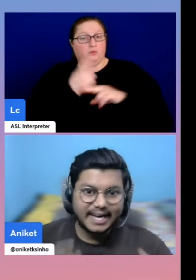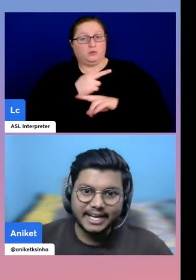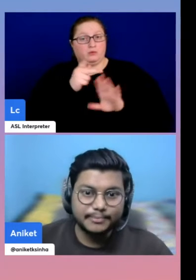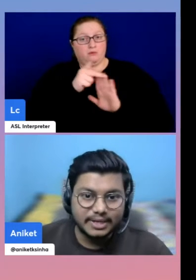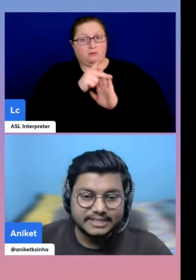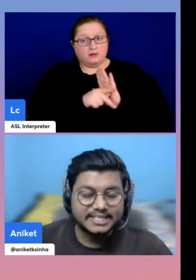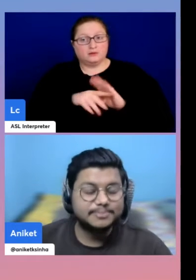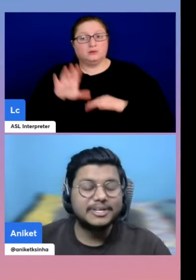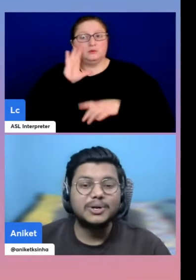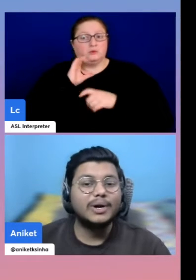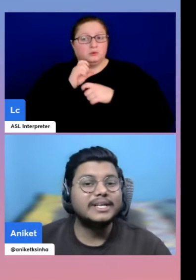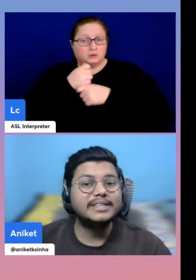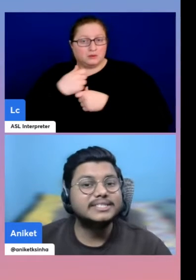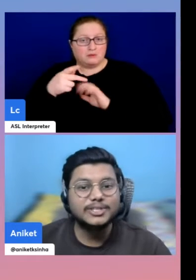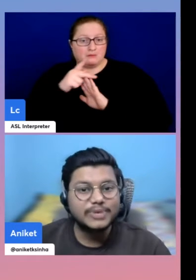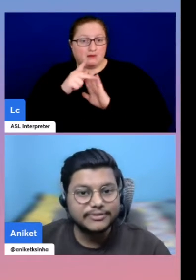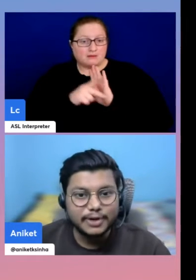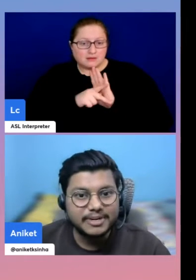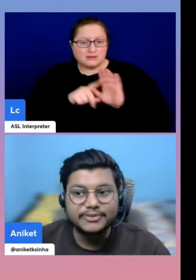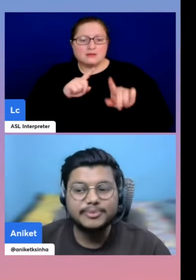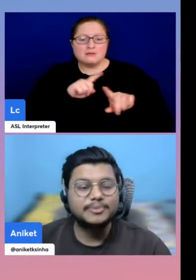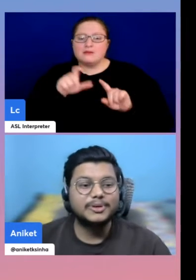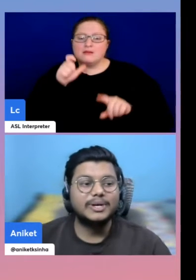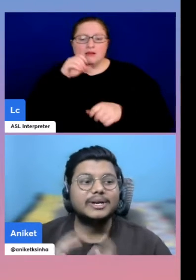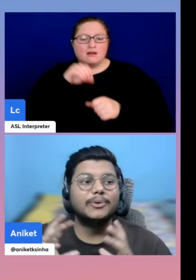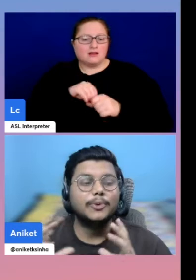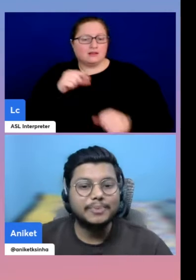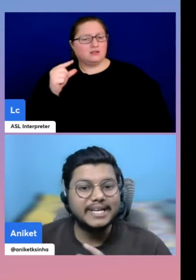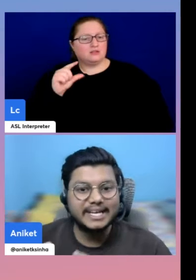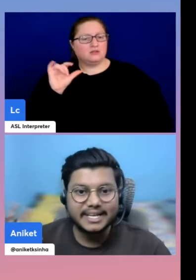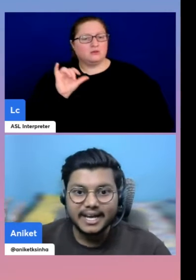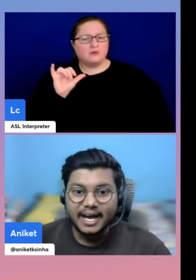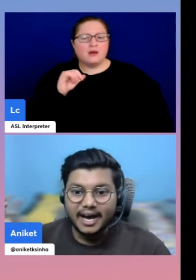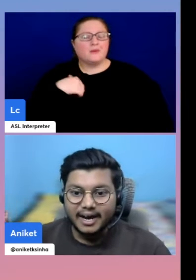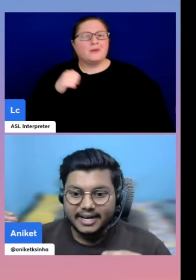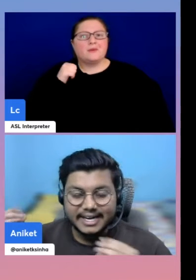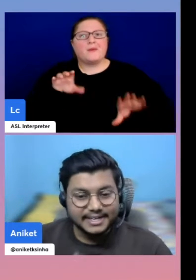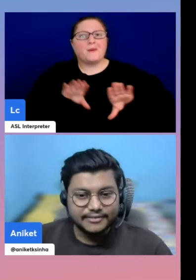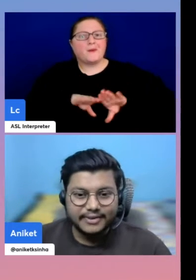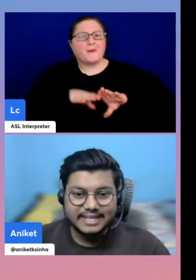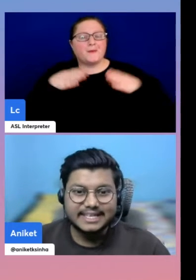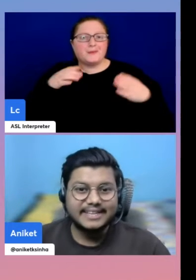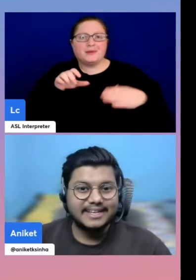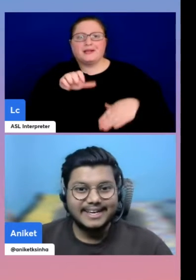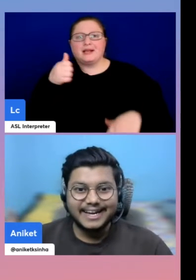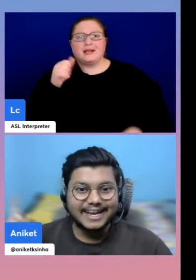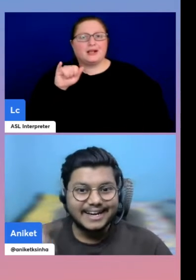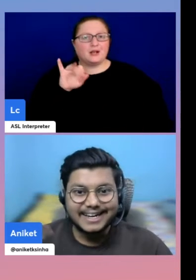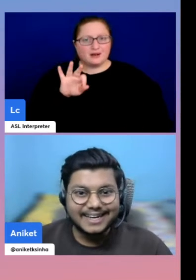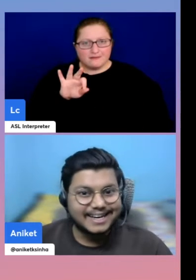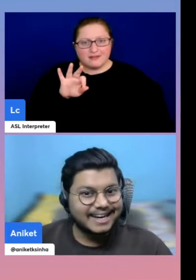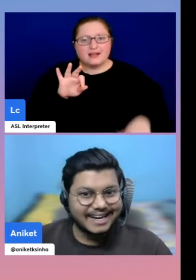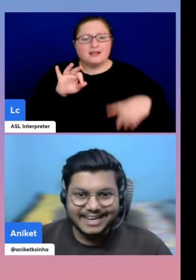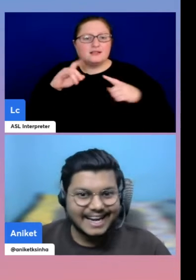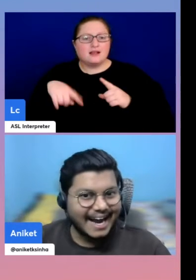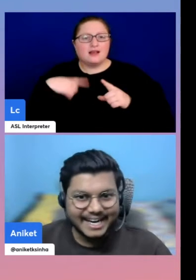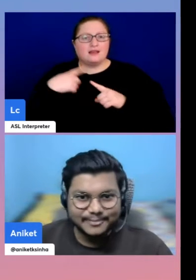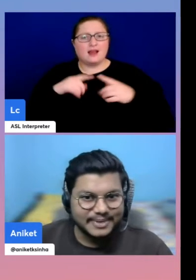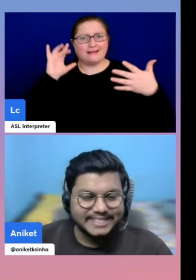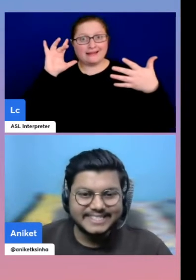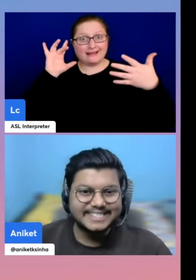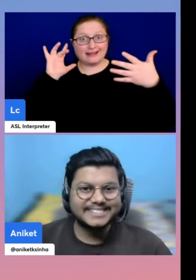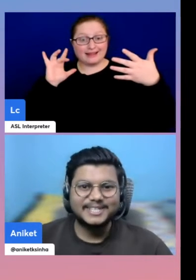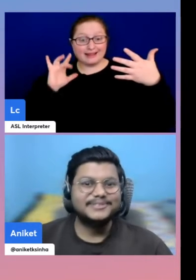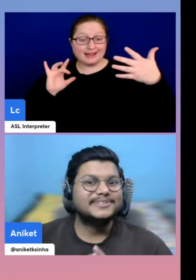would be creating policies, but not in the GUI format. We would be not opening any interface and then like click, click, click,